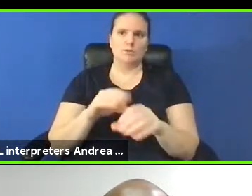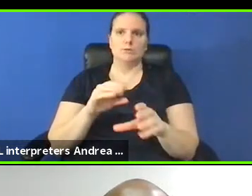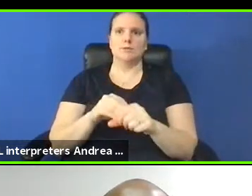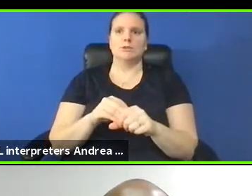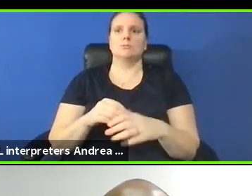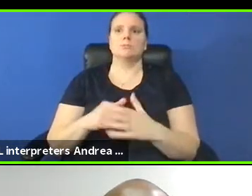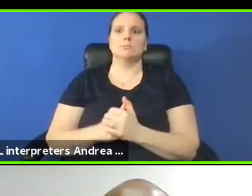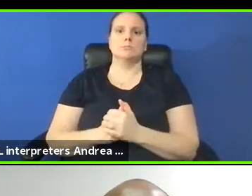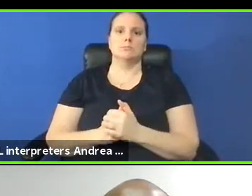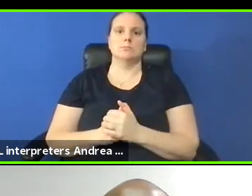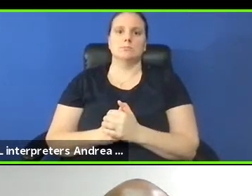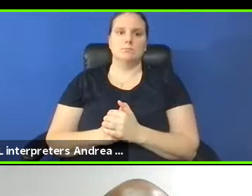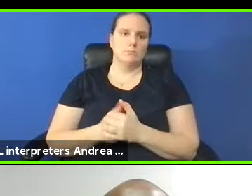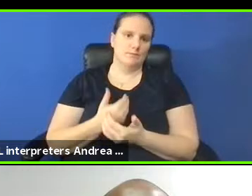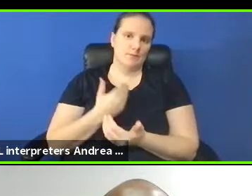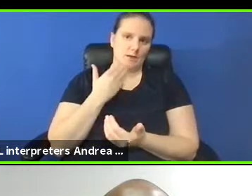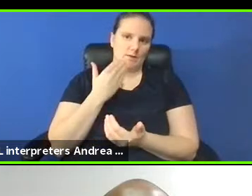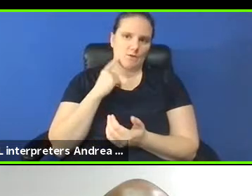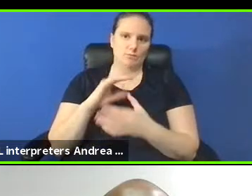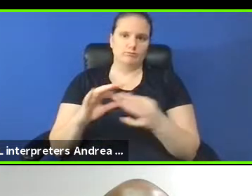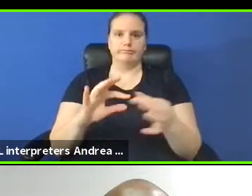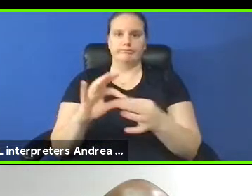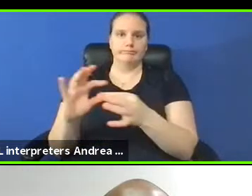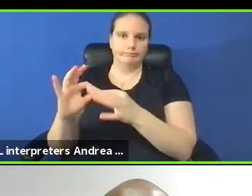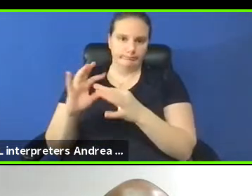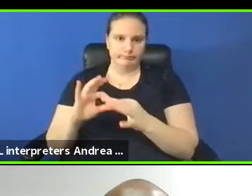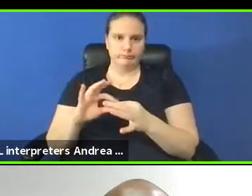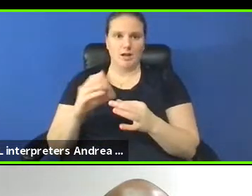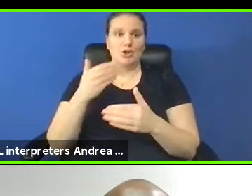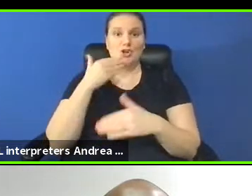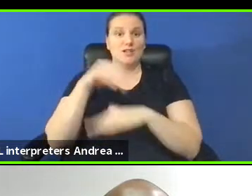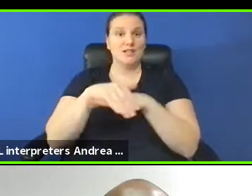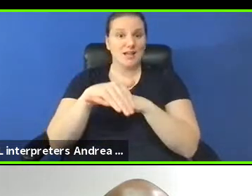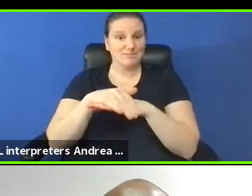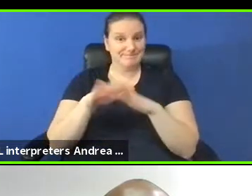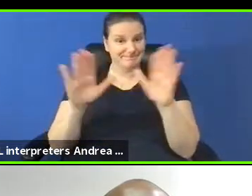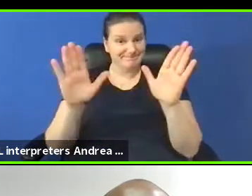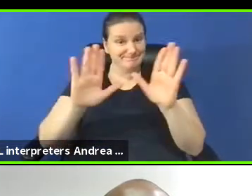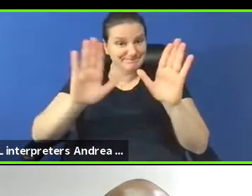participation. Thank you for our commenters, and good night.